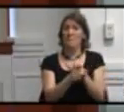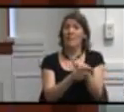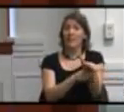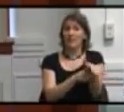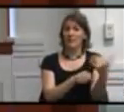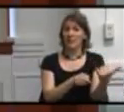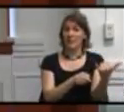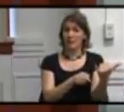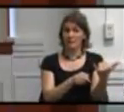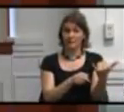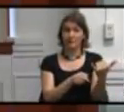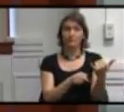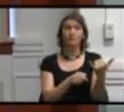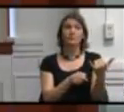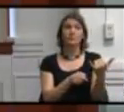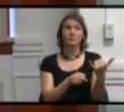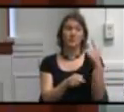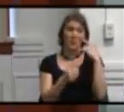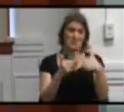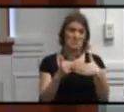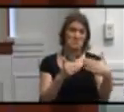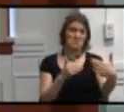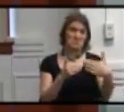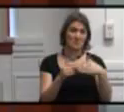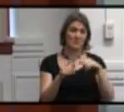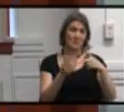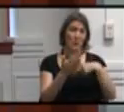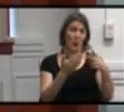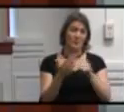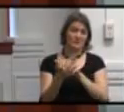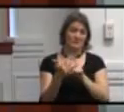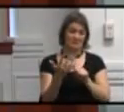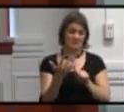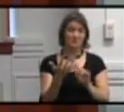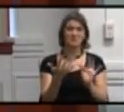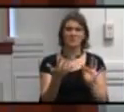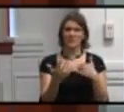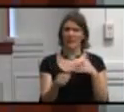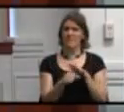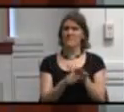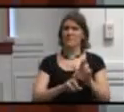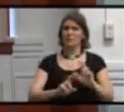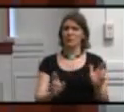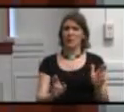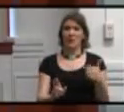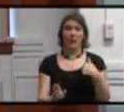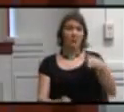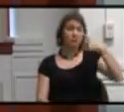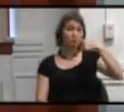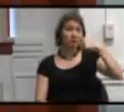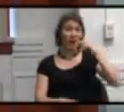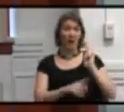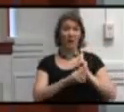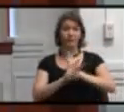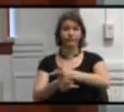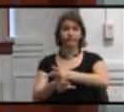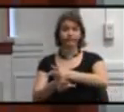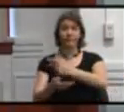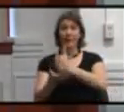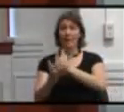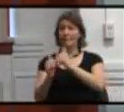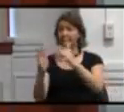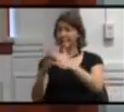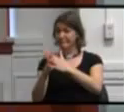program right now for the different programs that Brattleboro has. So we're, happy to help out